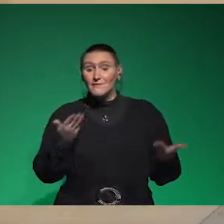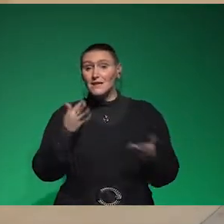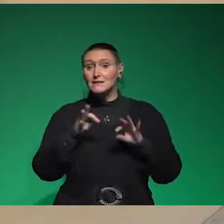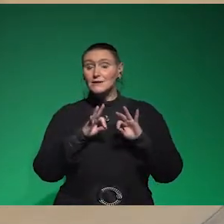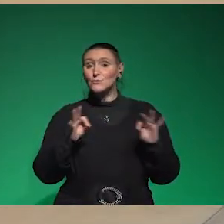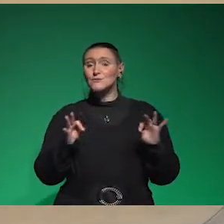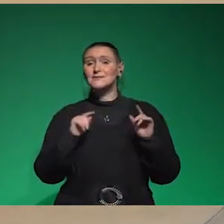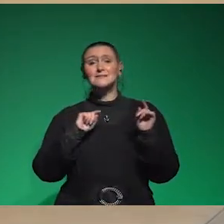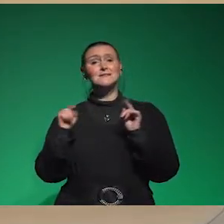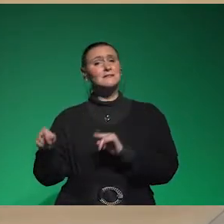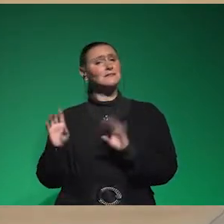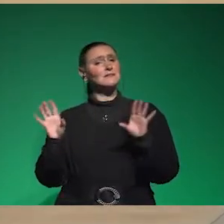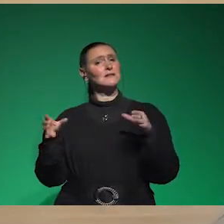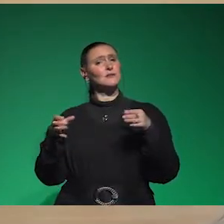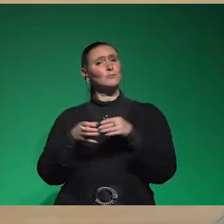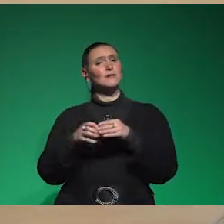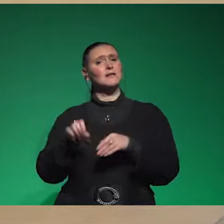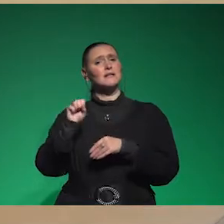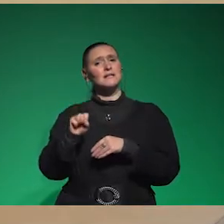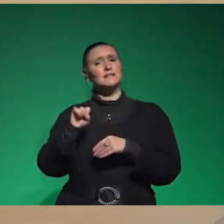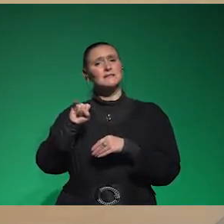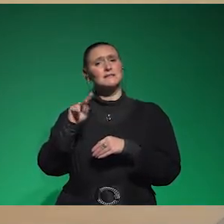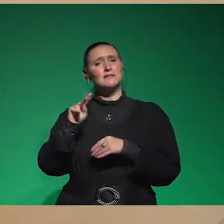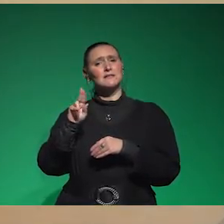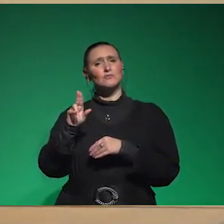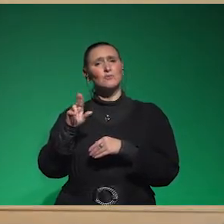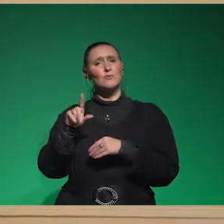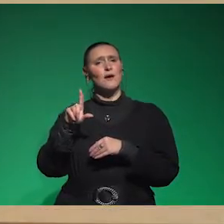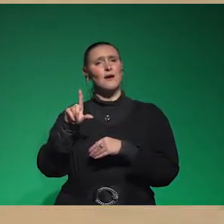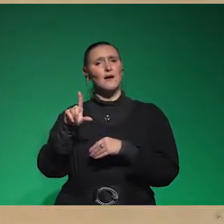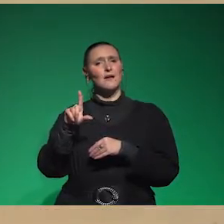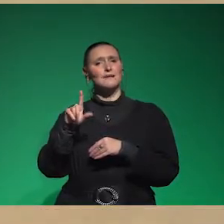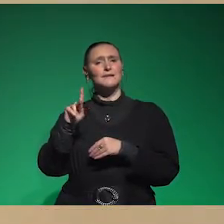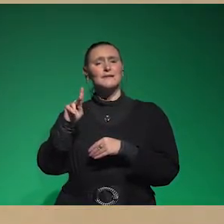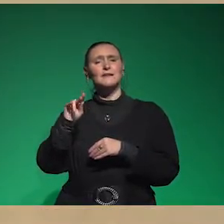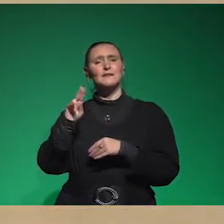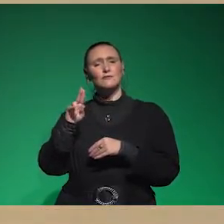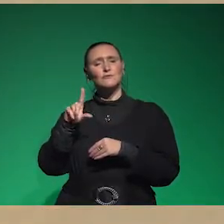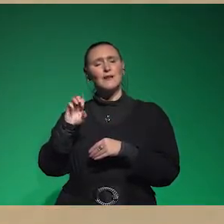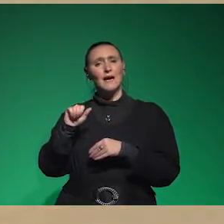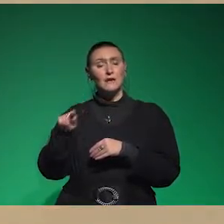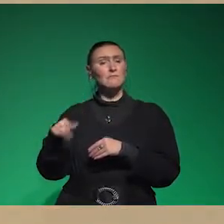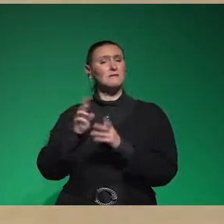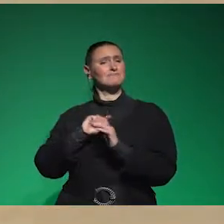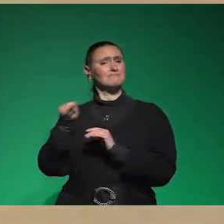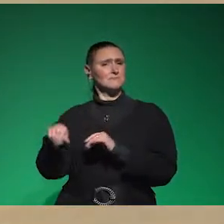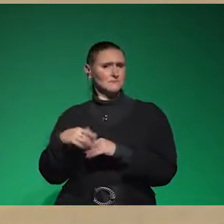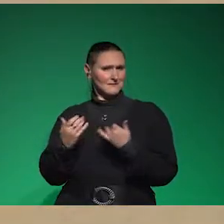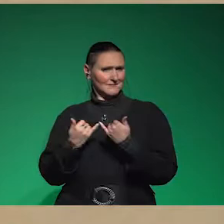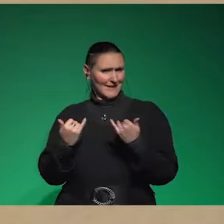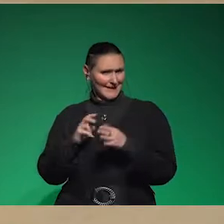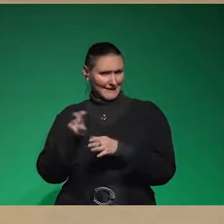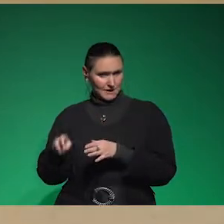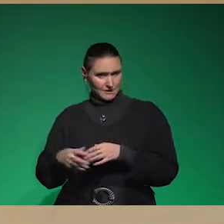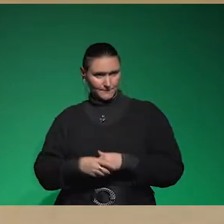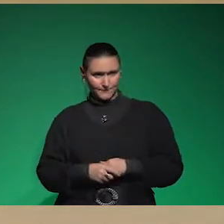in 2010, but we briefly like active in 2018 to make a project